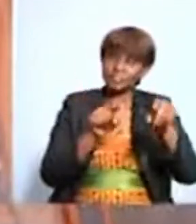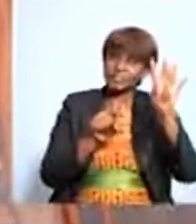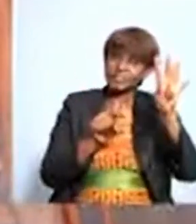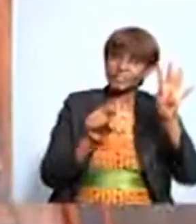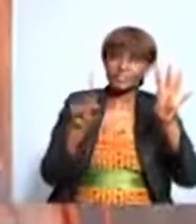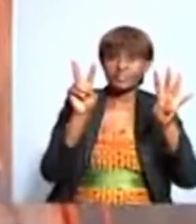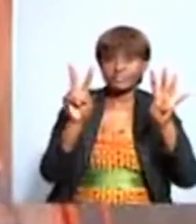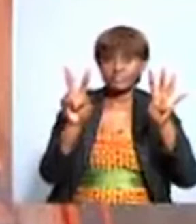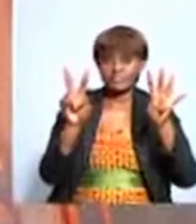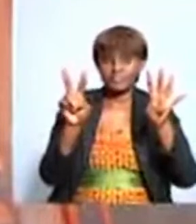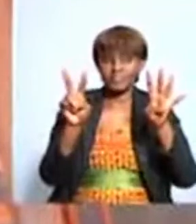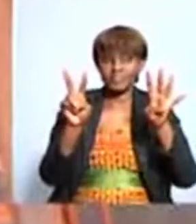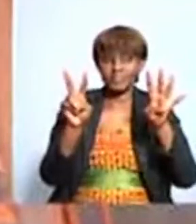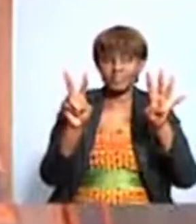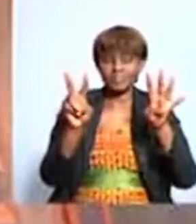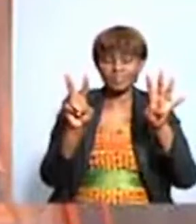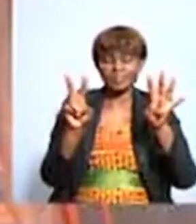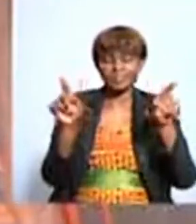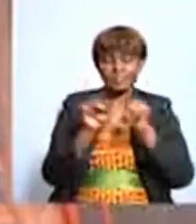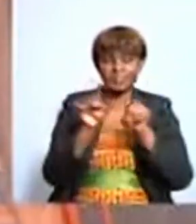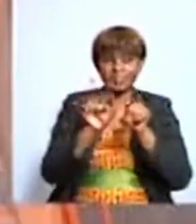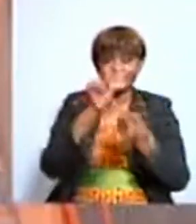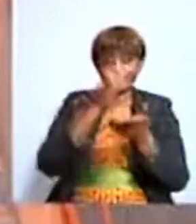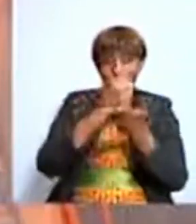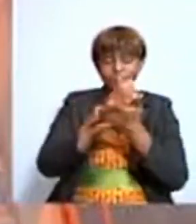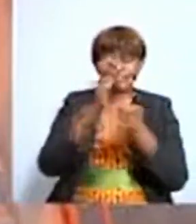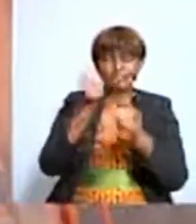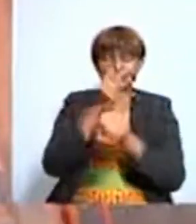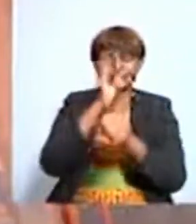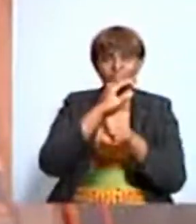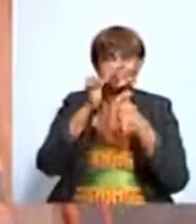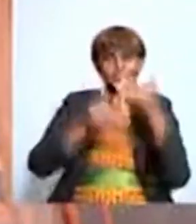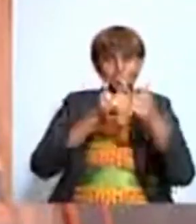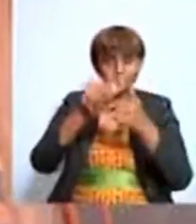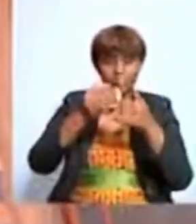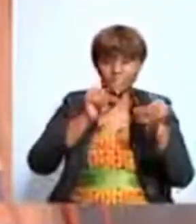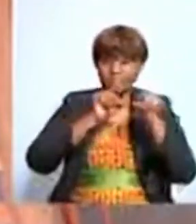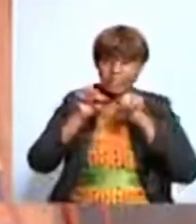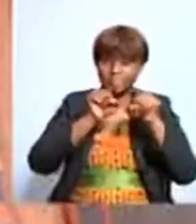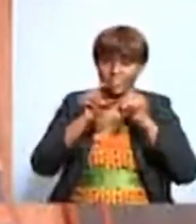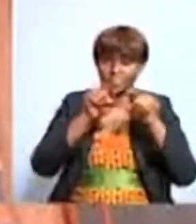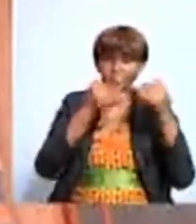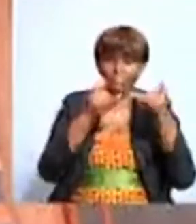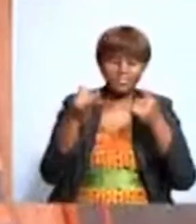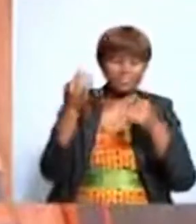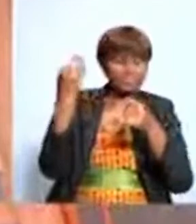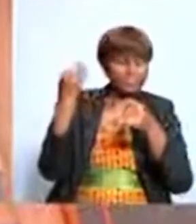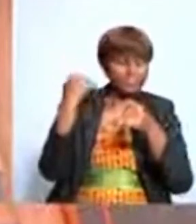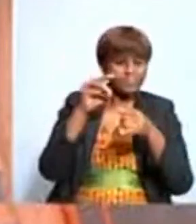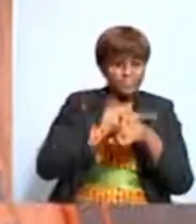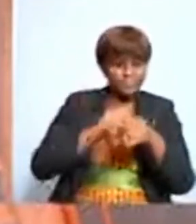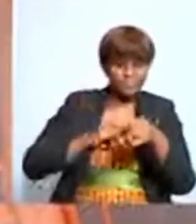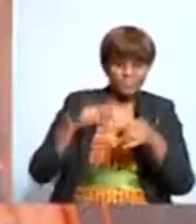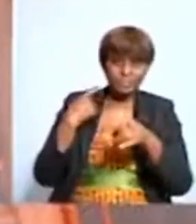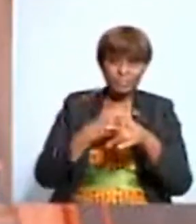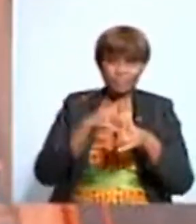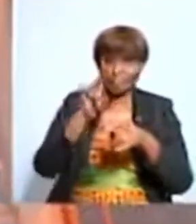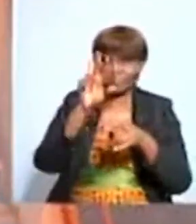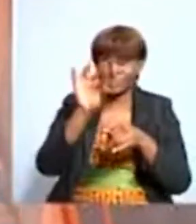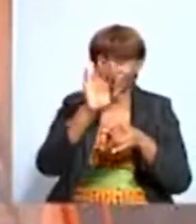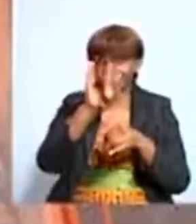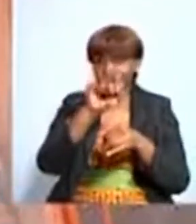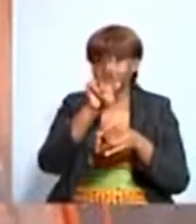2 and were given a trophy. Madam Speaker did say that the next match will be against former members of Parliament on the 29th of